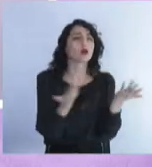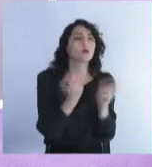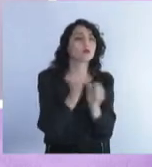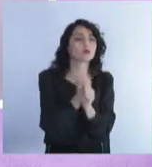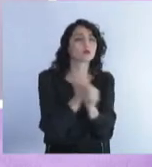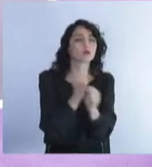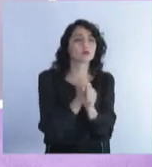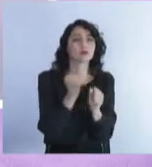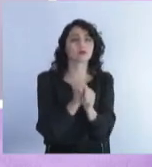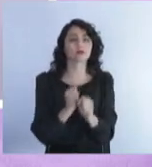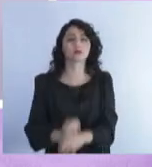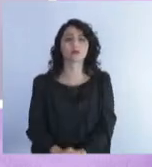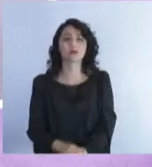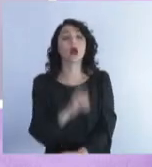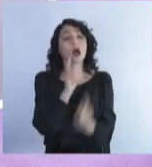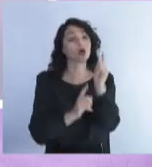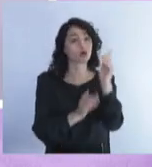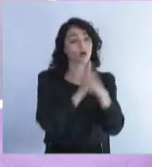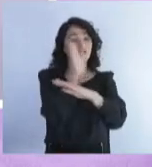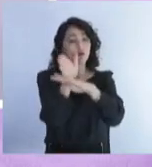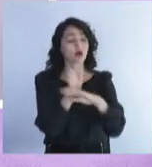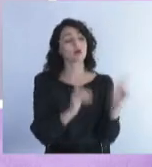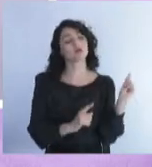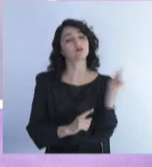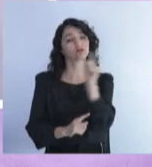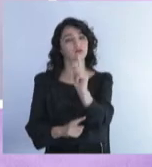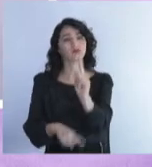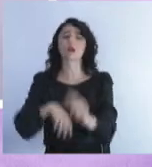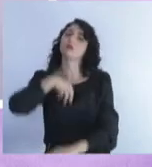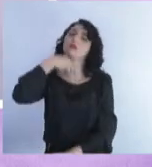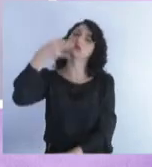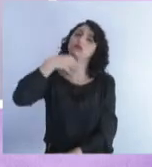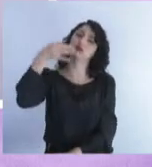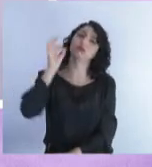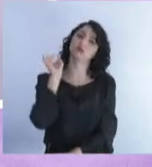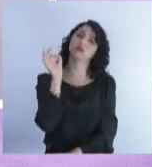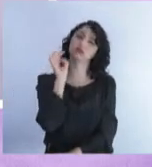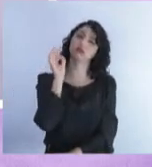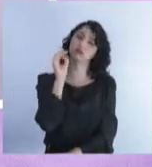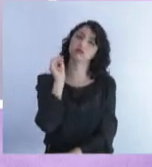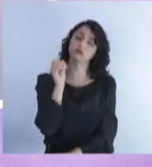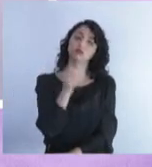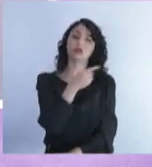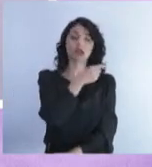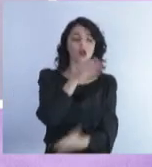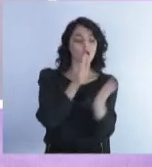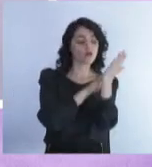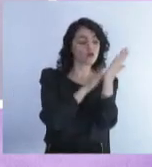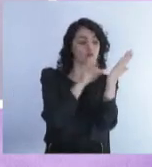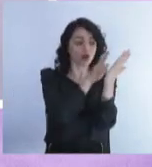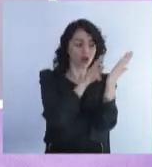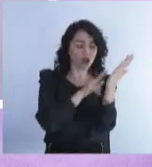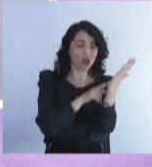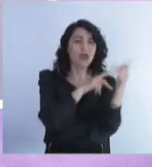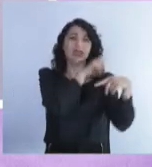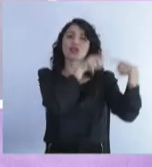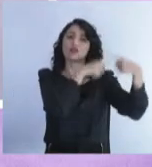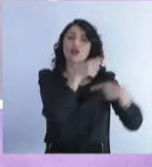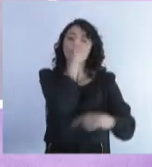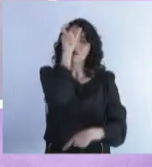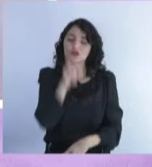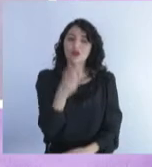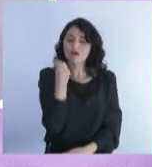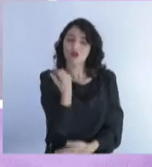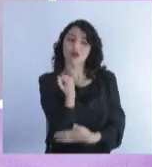went to another building to give the sermon. Half the students were given the parable of the Good Samaritan,